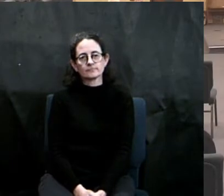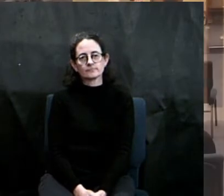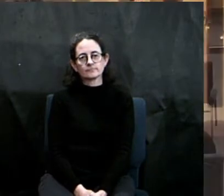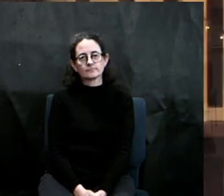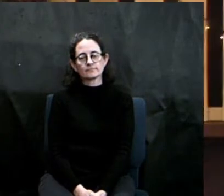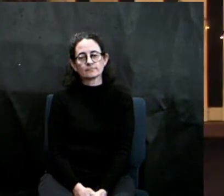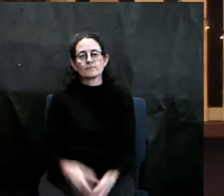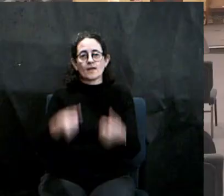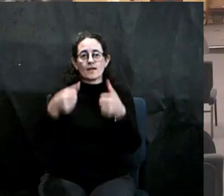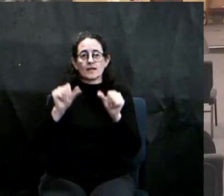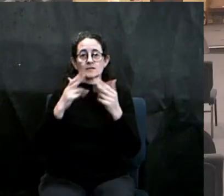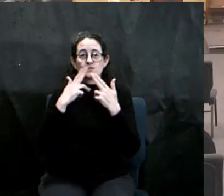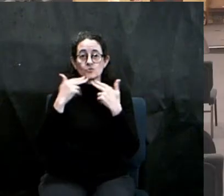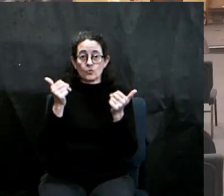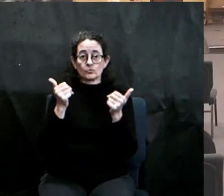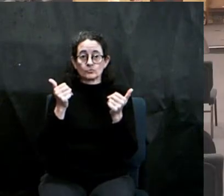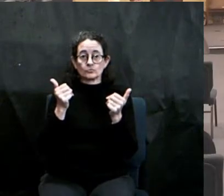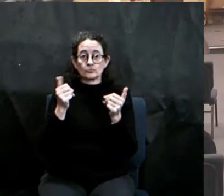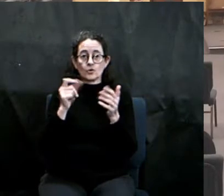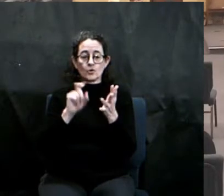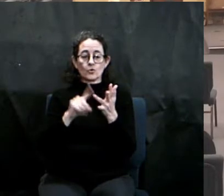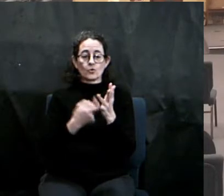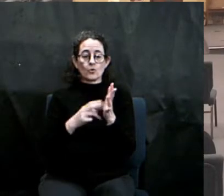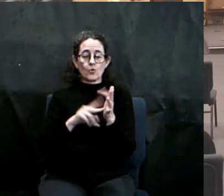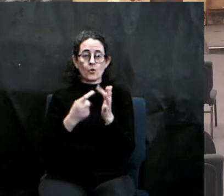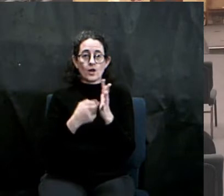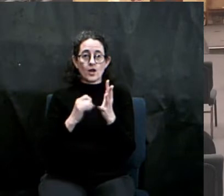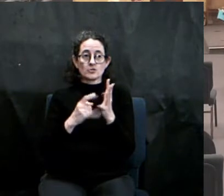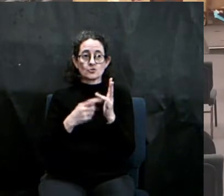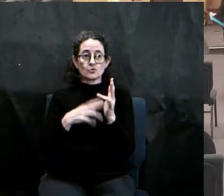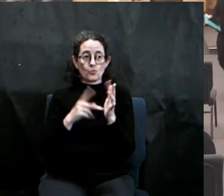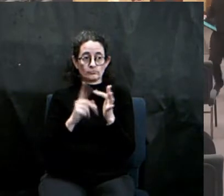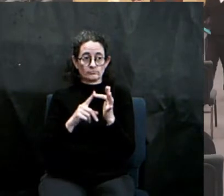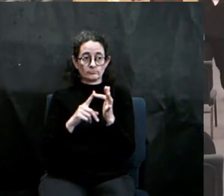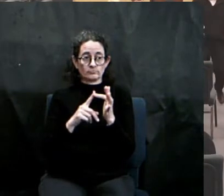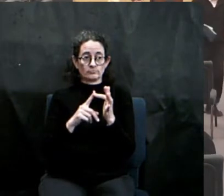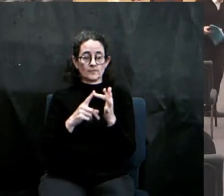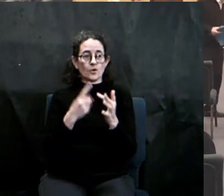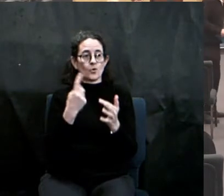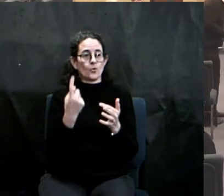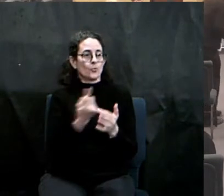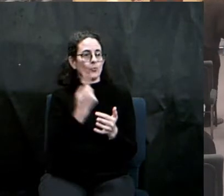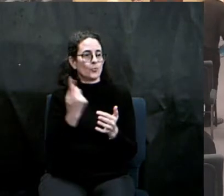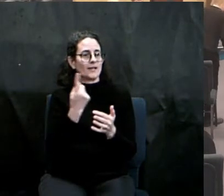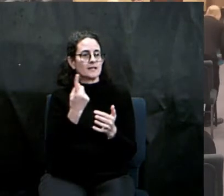Our next song is called Cornerstone, and it reminds us that Jesus is the cornerstone of the